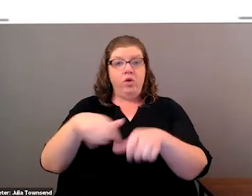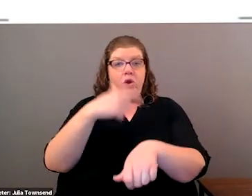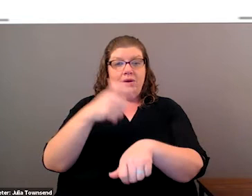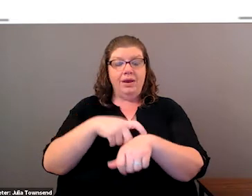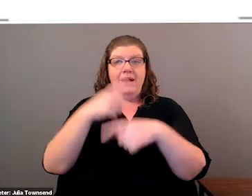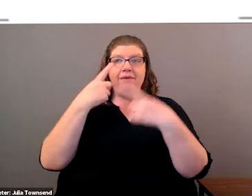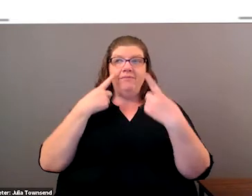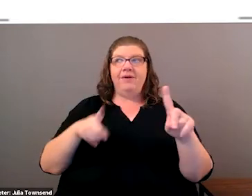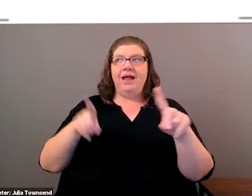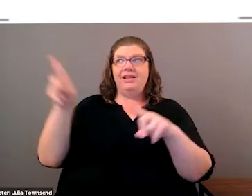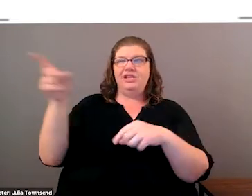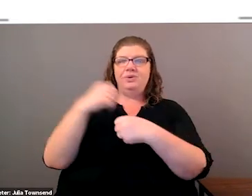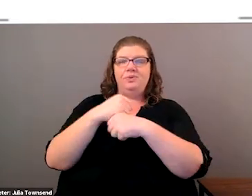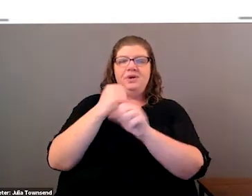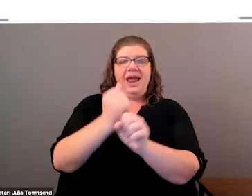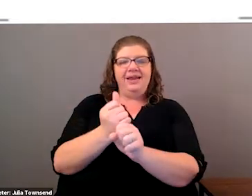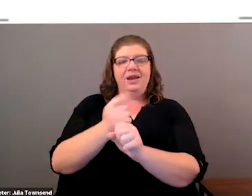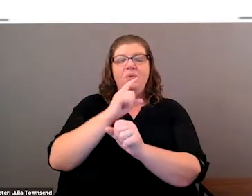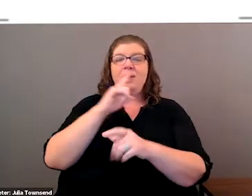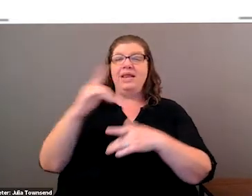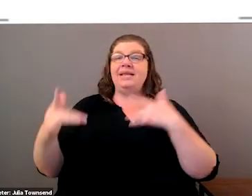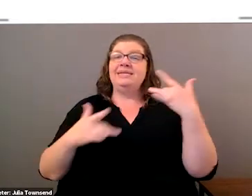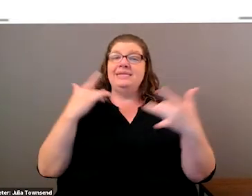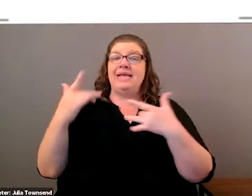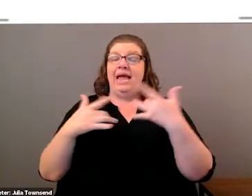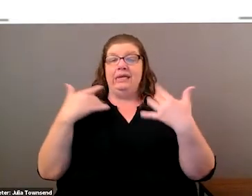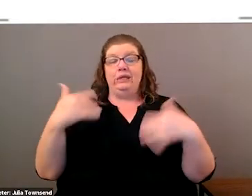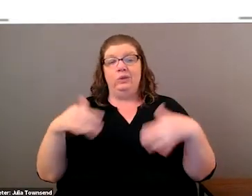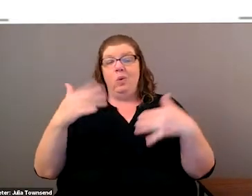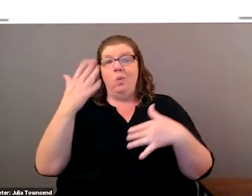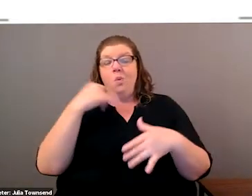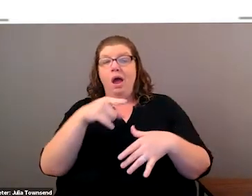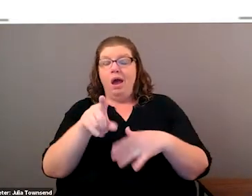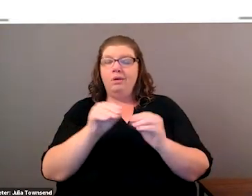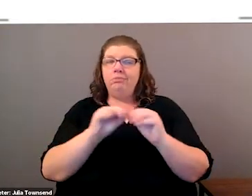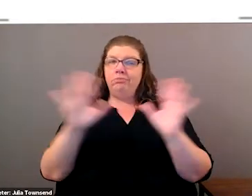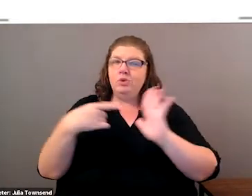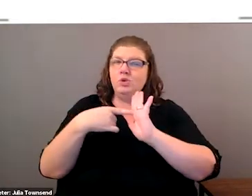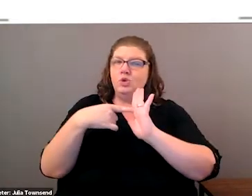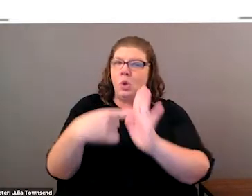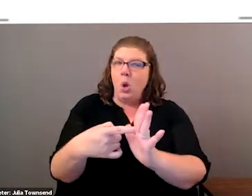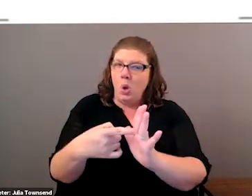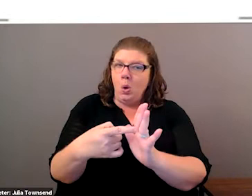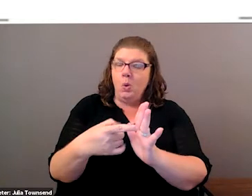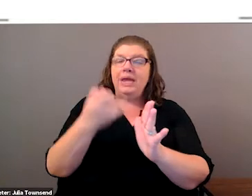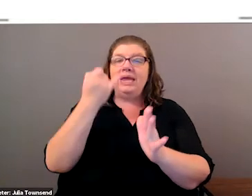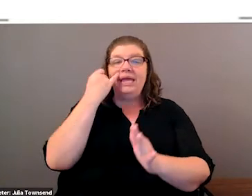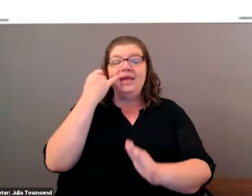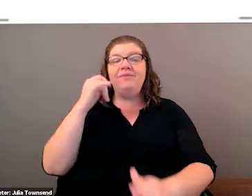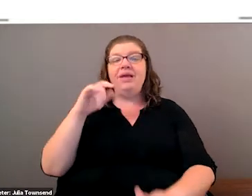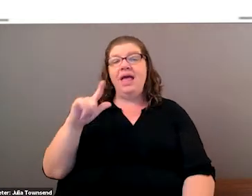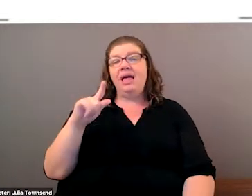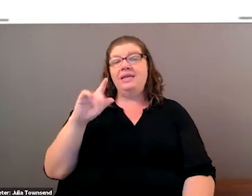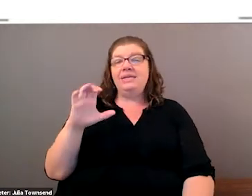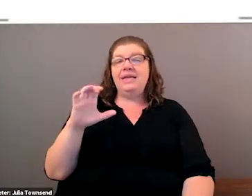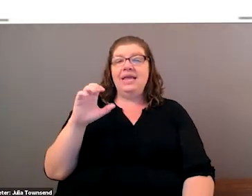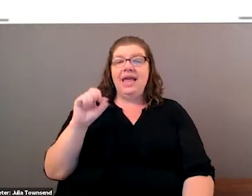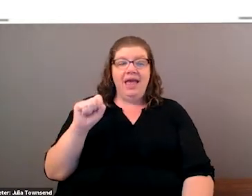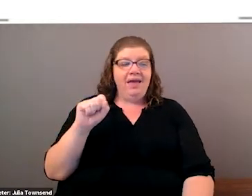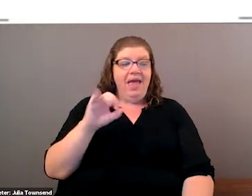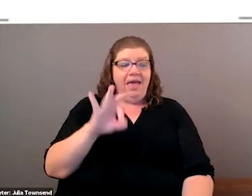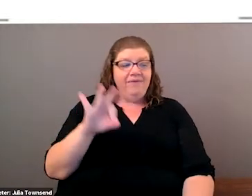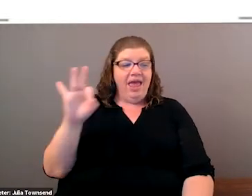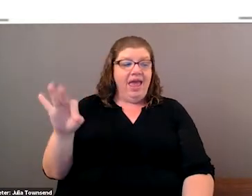finally created it, and we're really excited about it because it really does show if we were an LCFF district, what would we